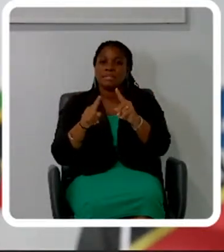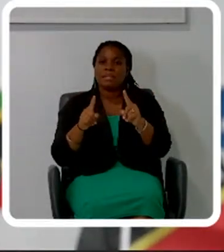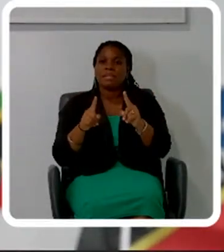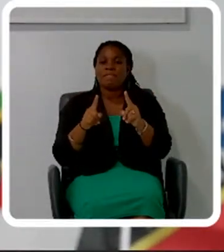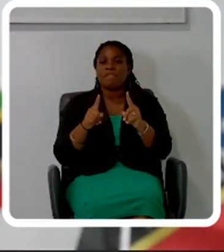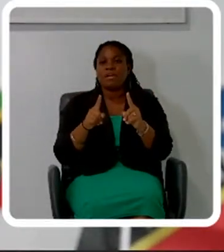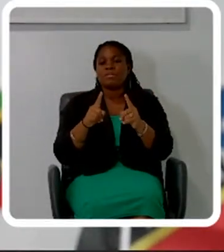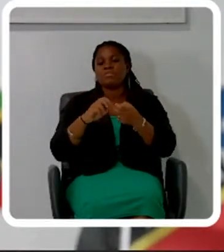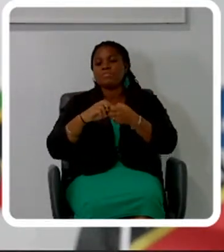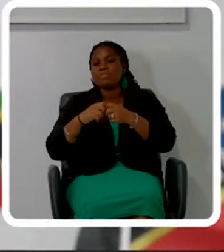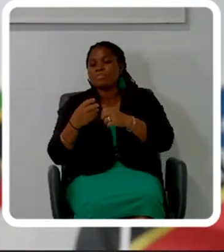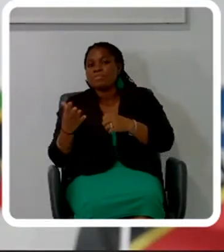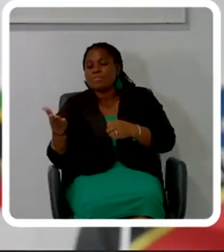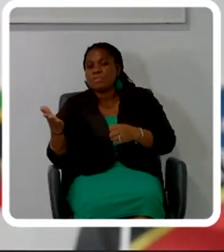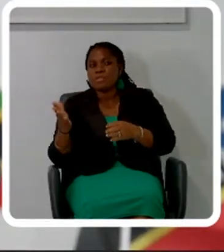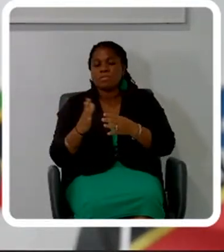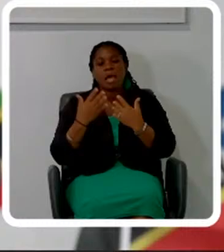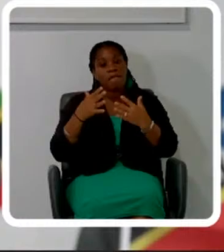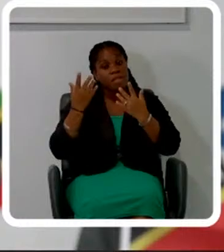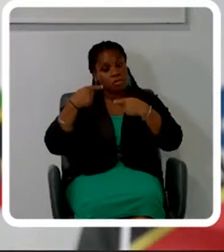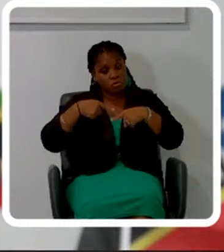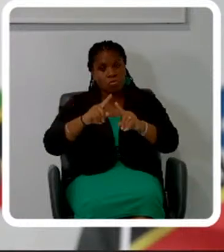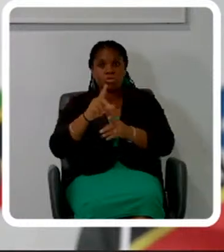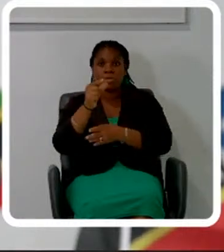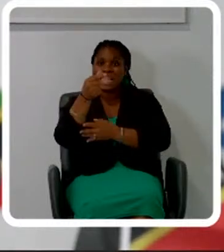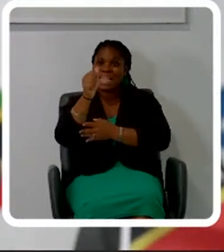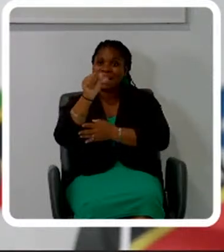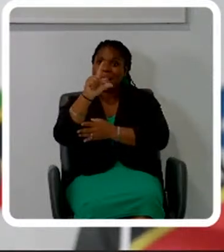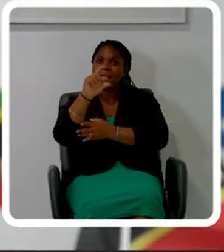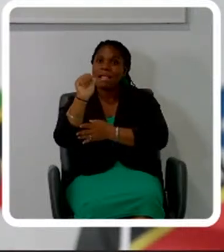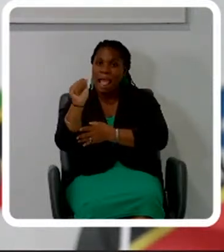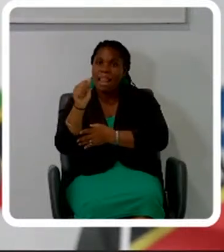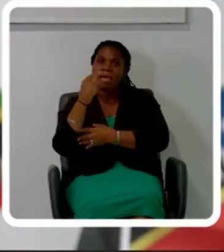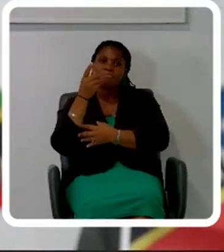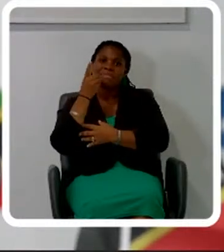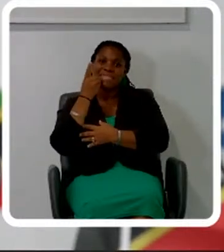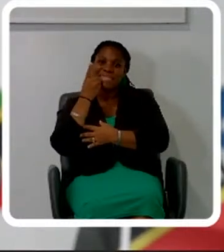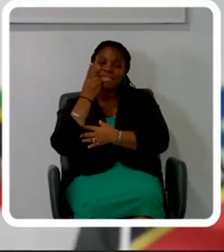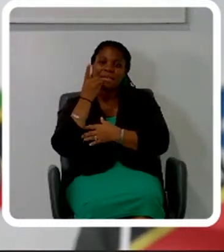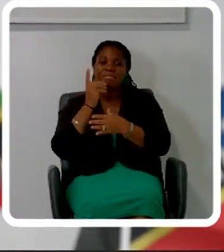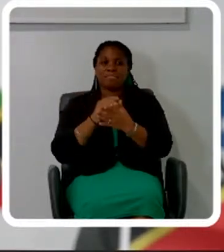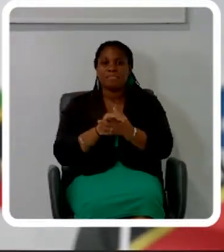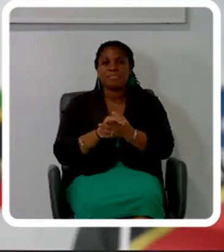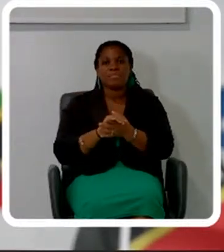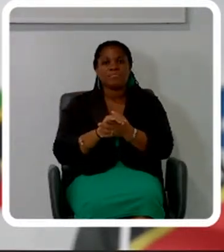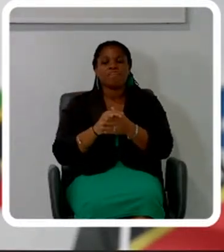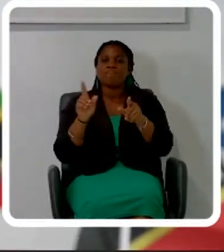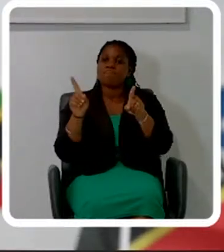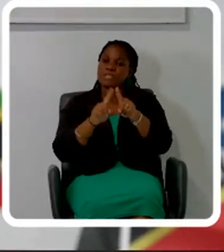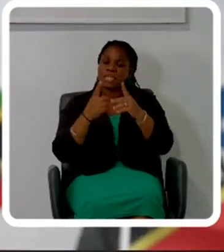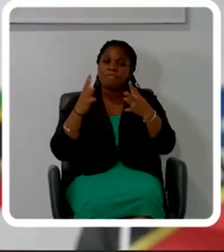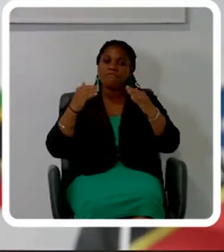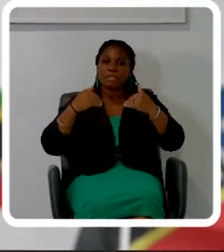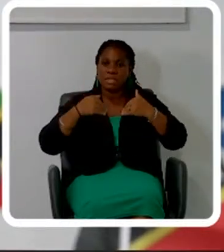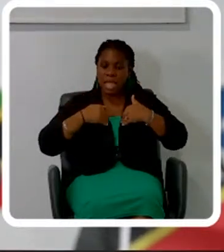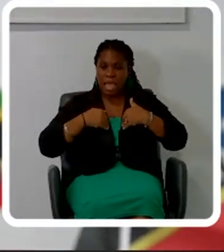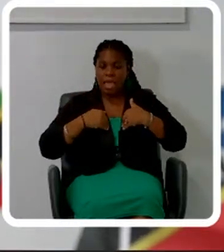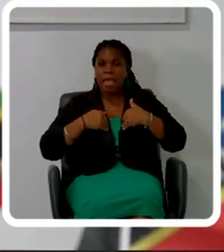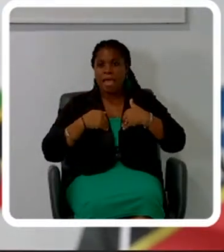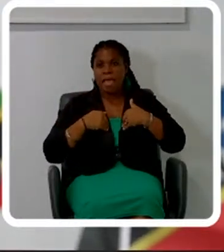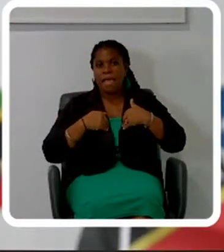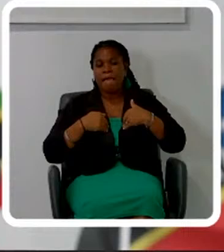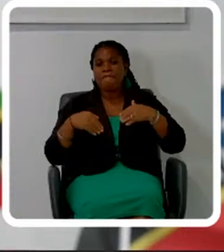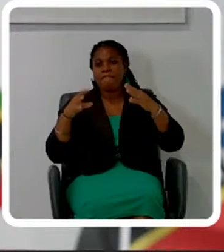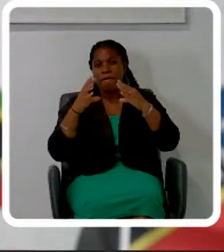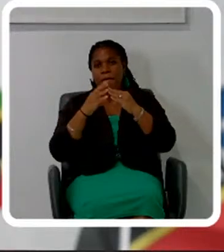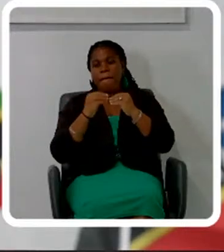I also attended their gala. And so we also had an engagement post my delivery at